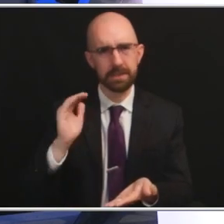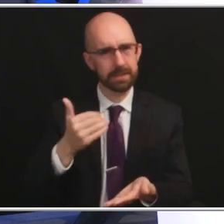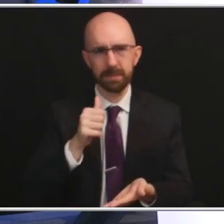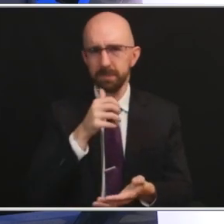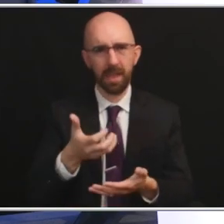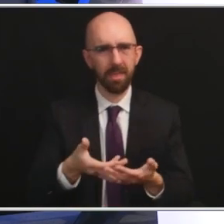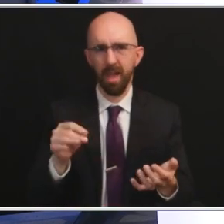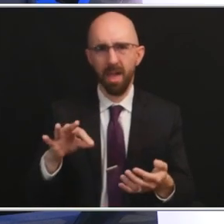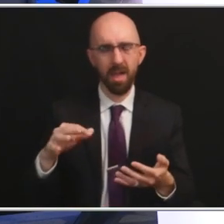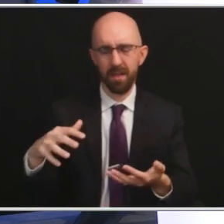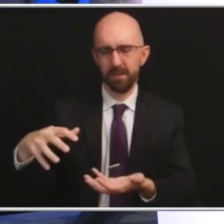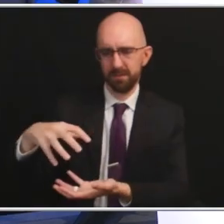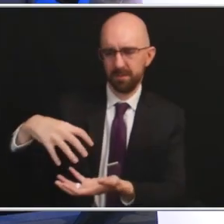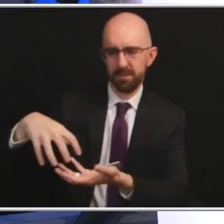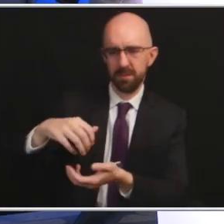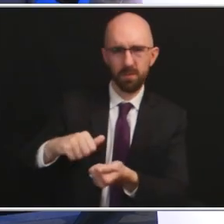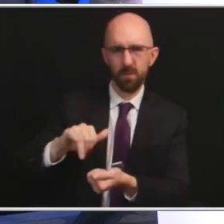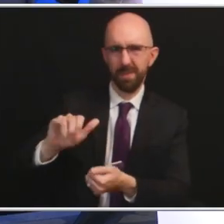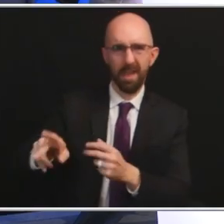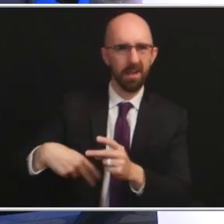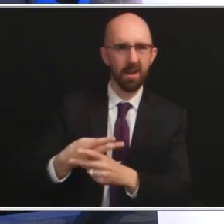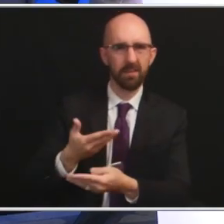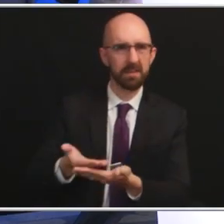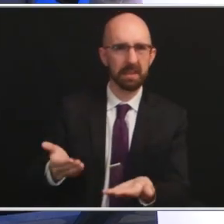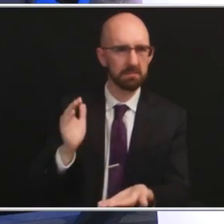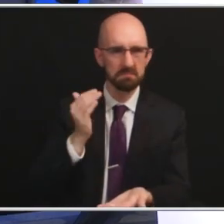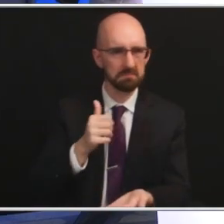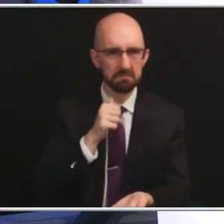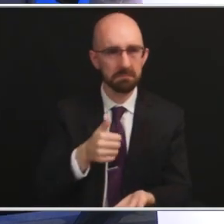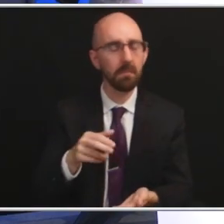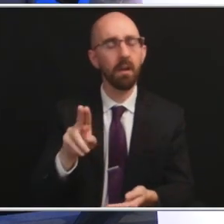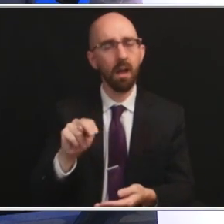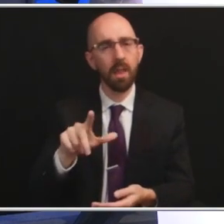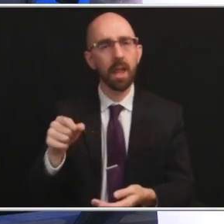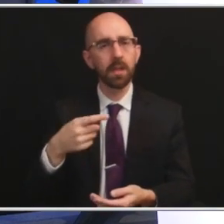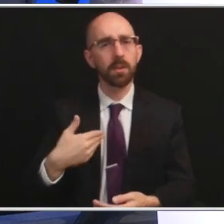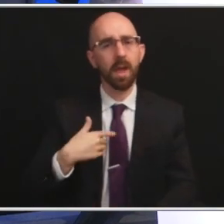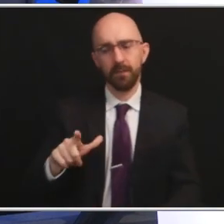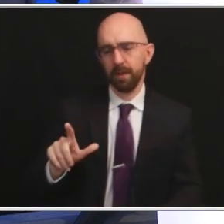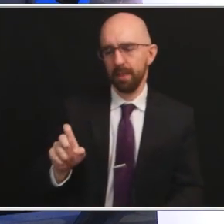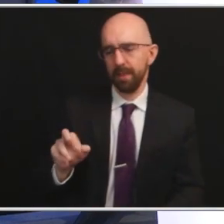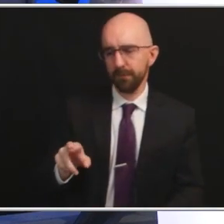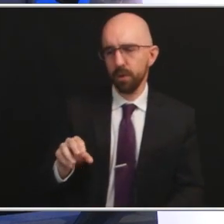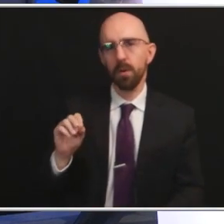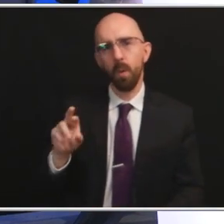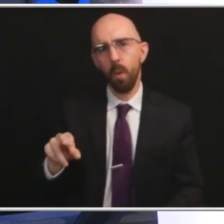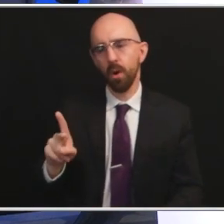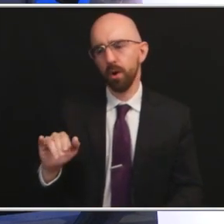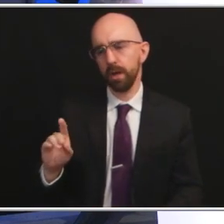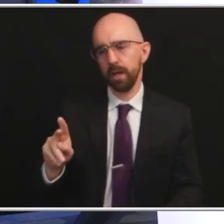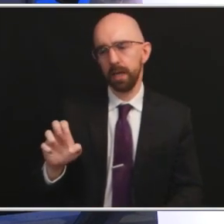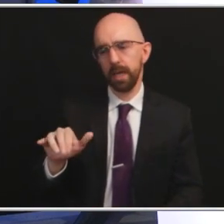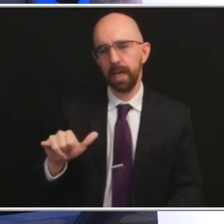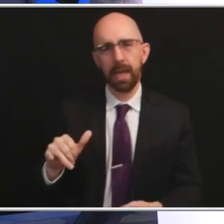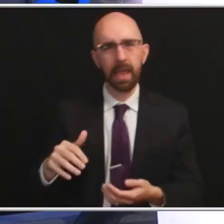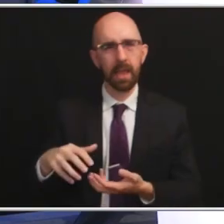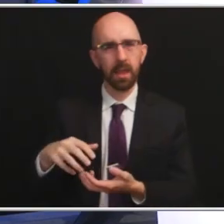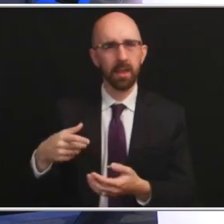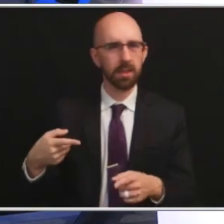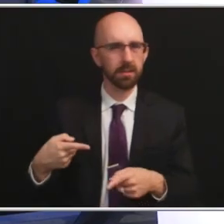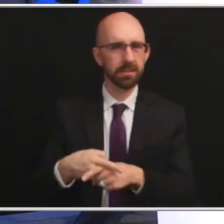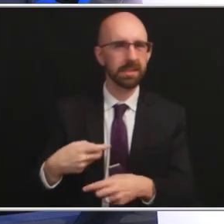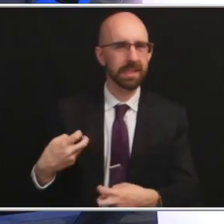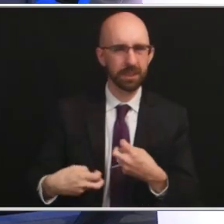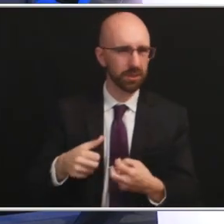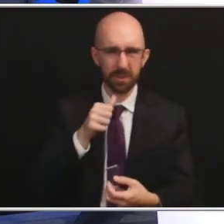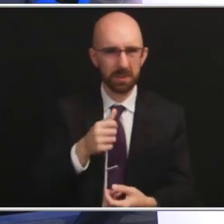interactions with things like that. Unless you have some pre-existing liver or kidney problems and comorbidities, probably don't want to take it in that case.